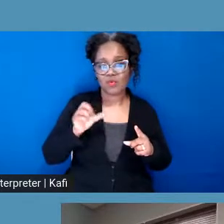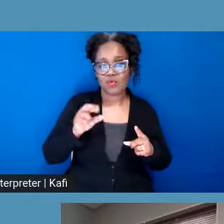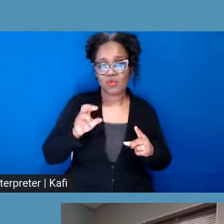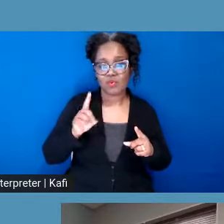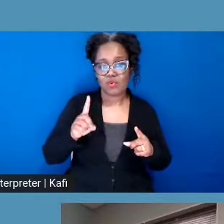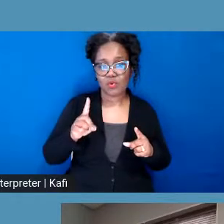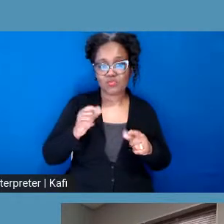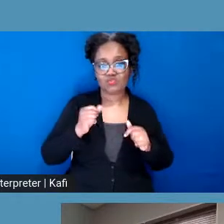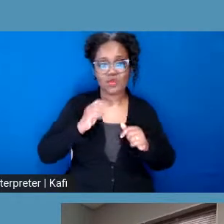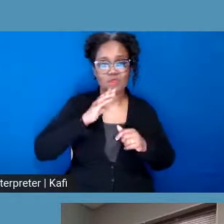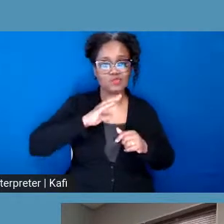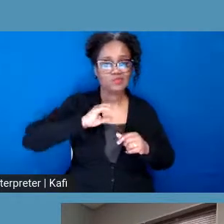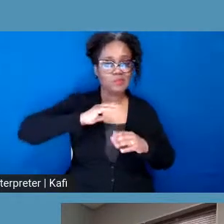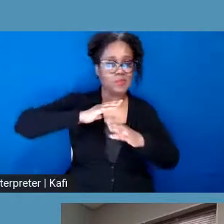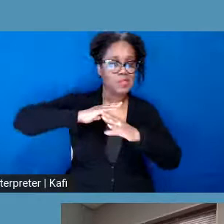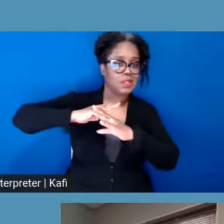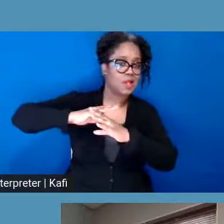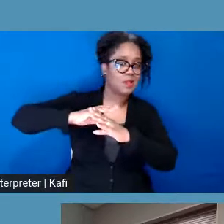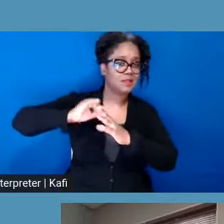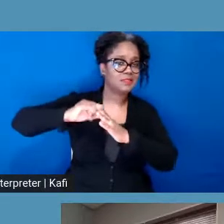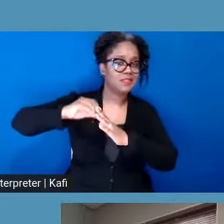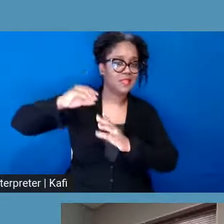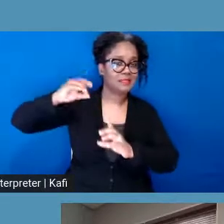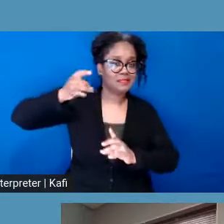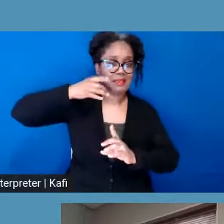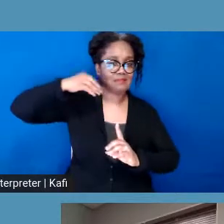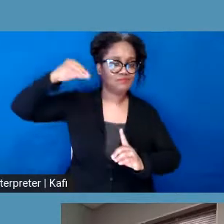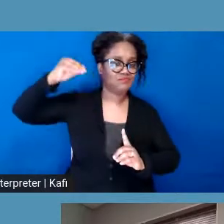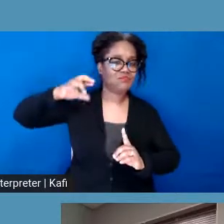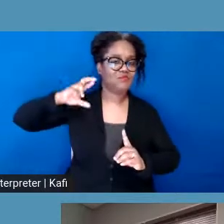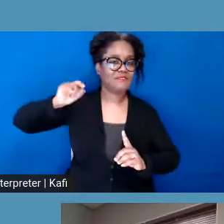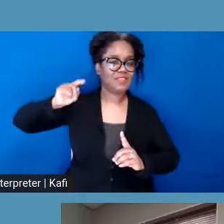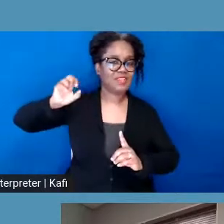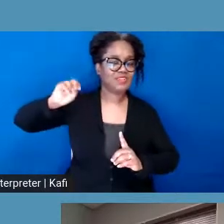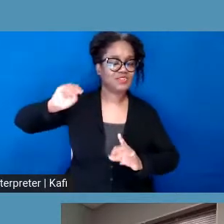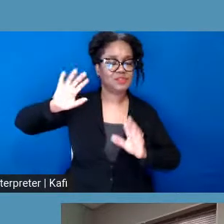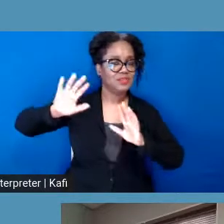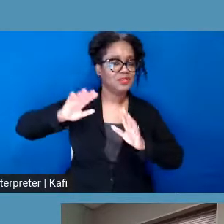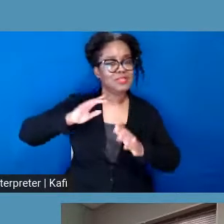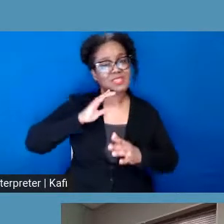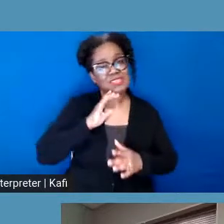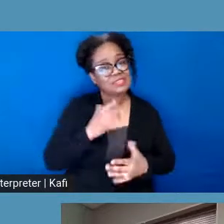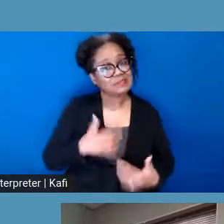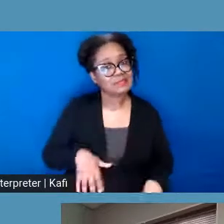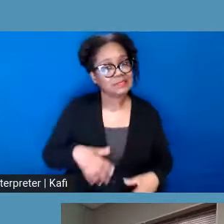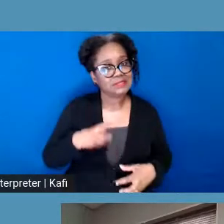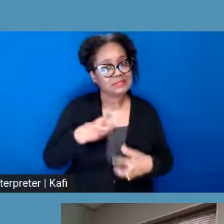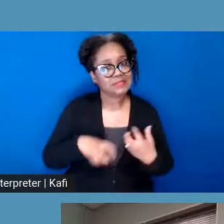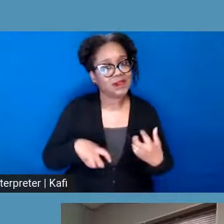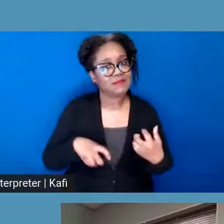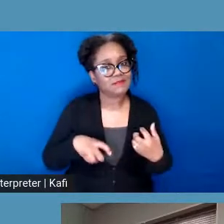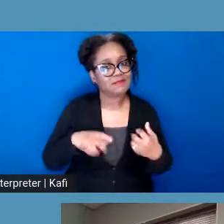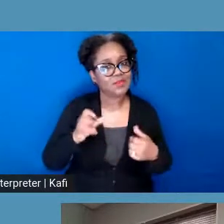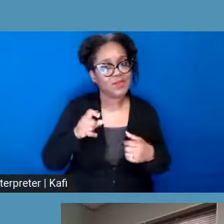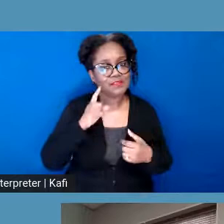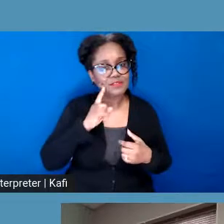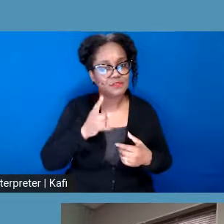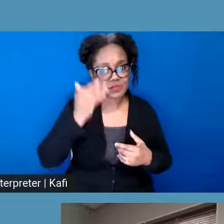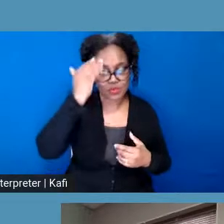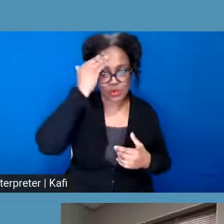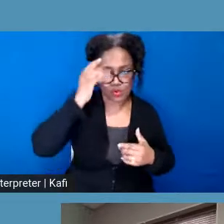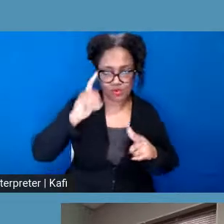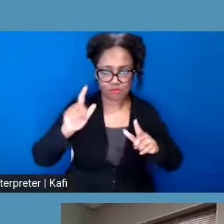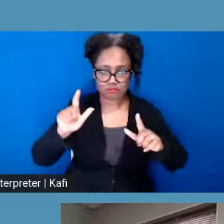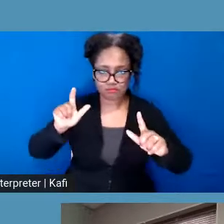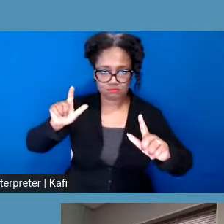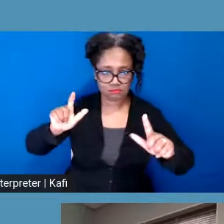the white is reflective at least. But yeah, it's really tricky. You just have to be aware of where you are, where the camera is,